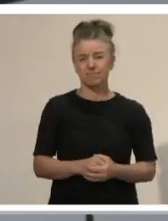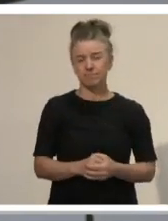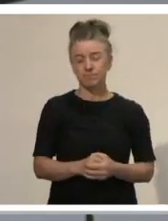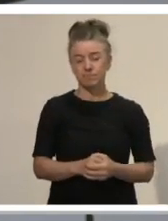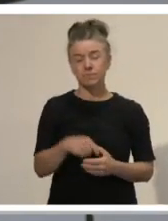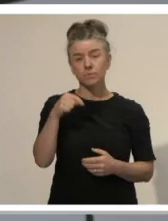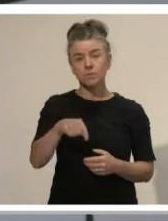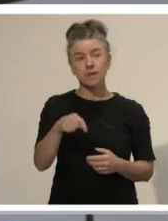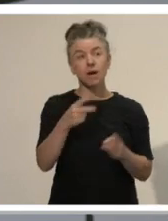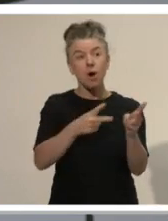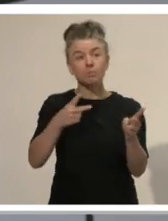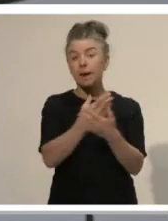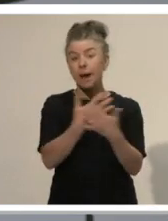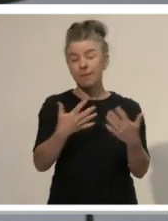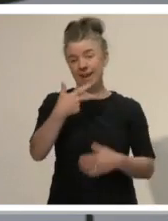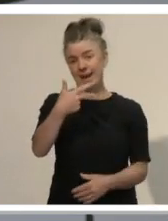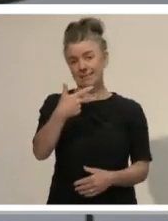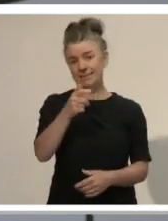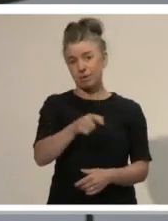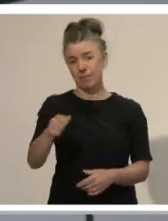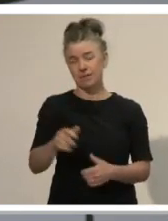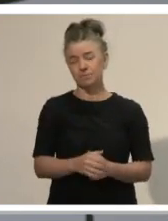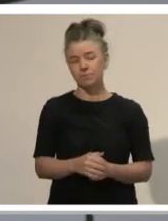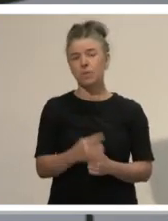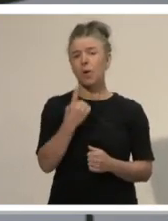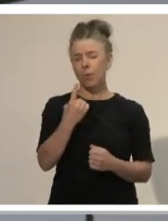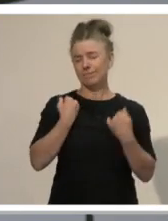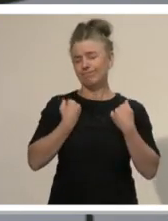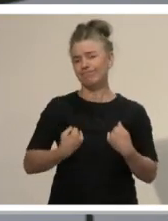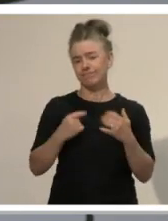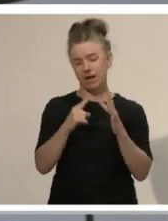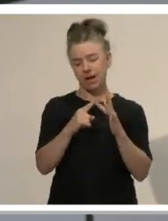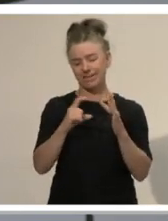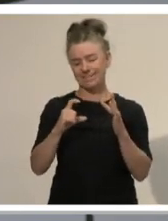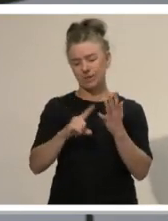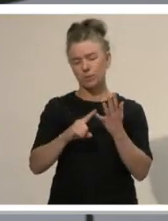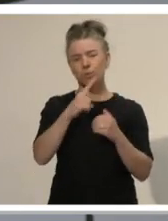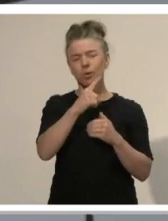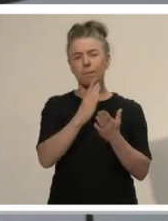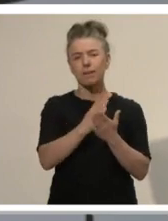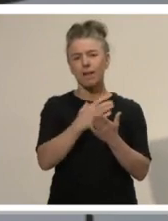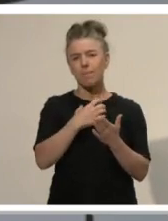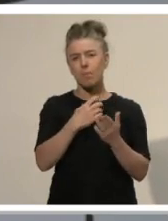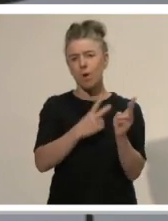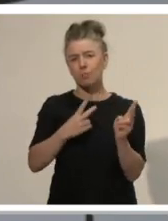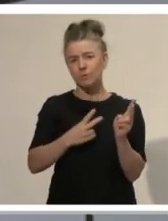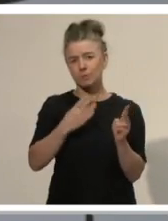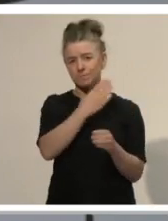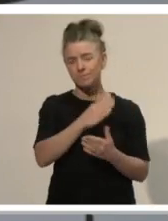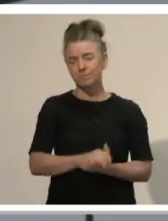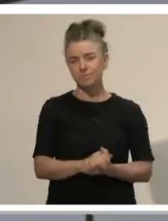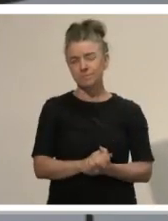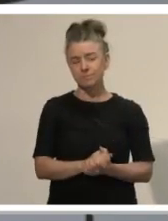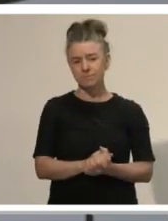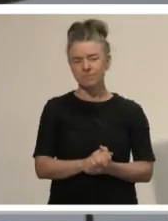in hospital with COVID-19 and 1 person is in ICU in Middlemore Hospital. There are still the same